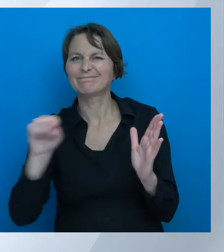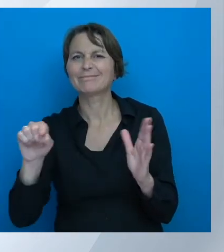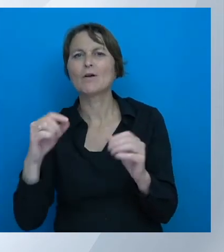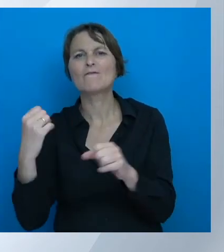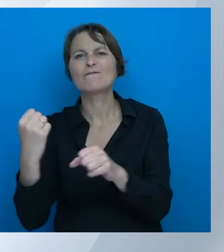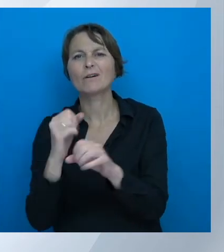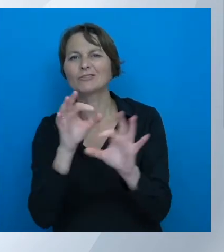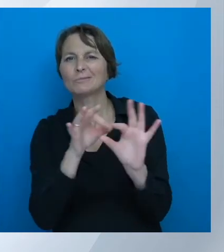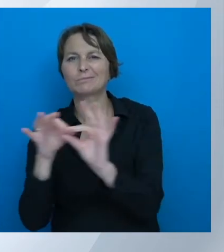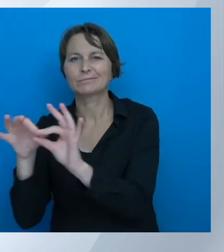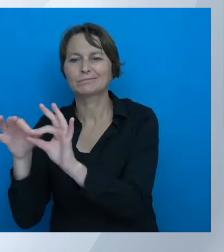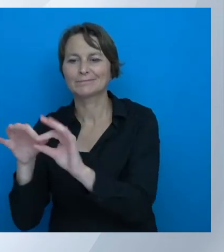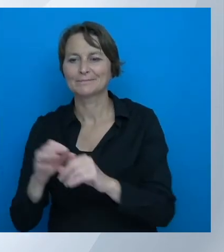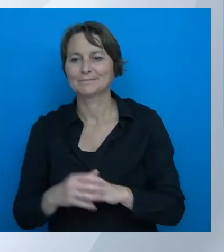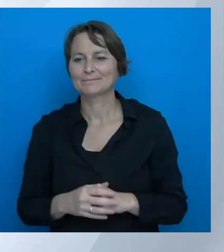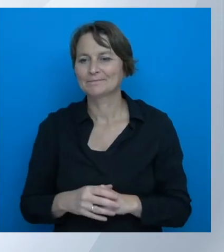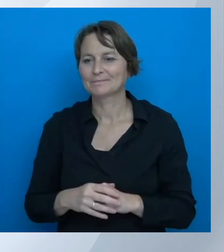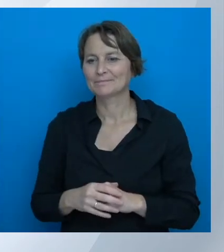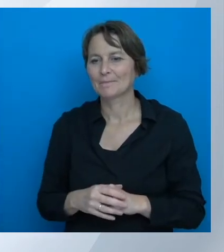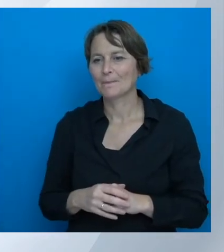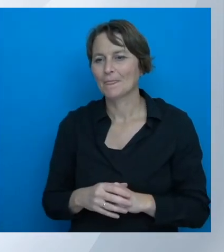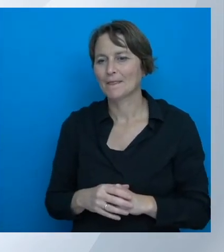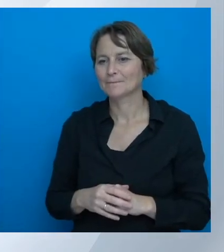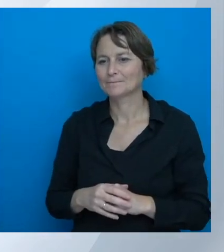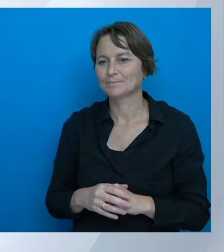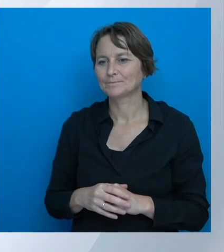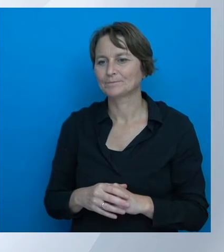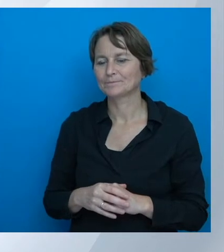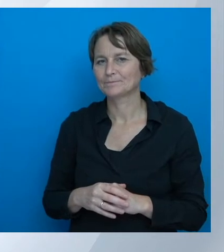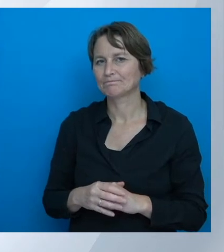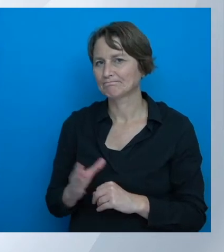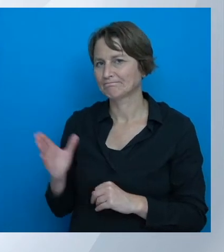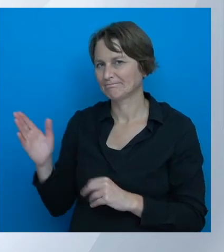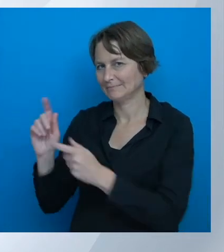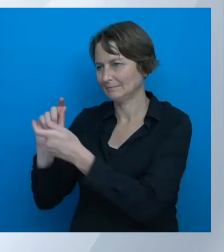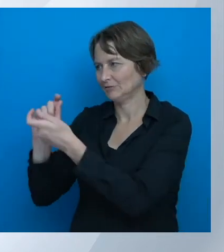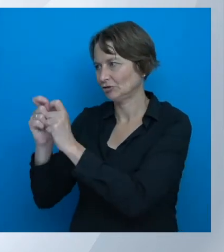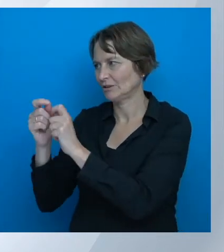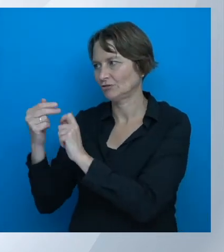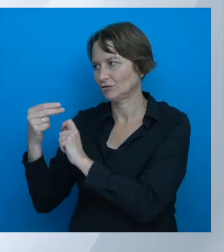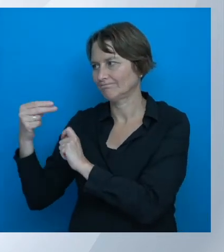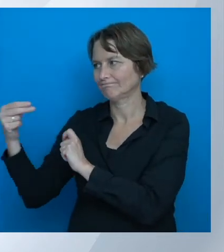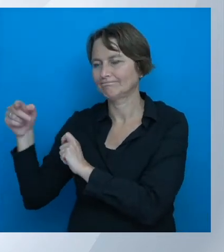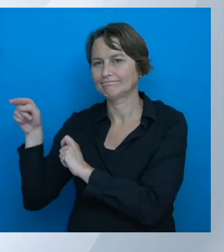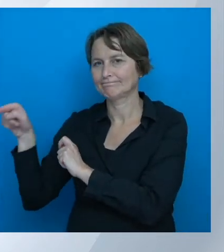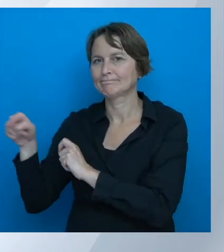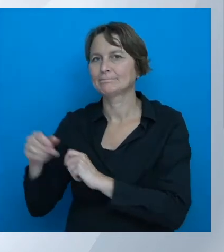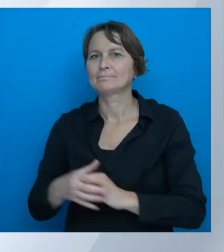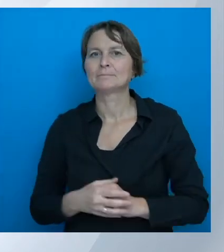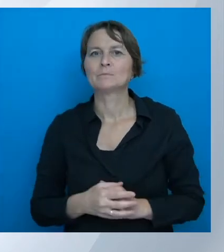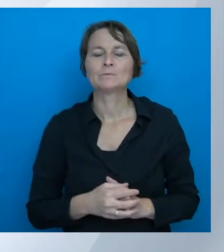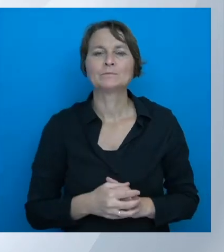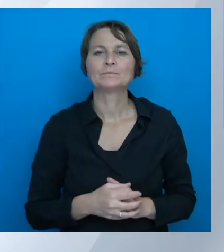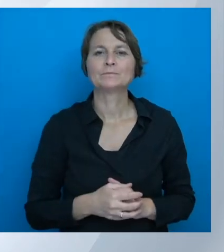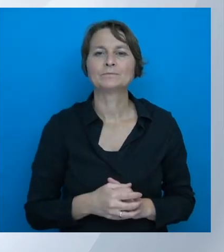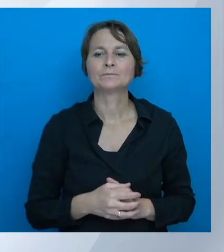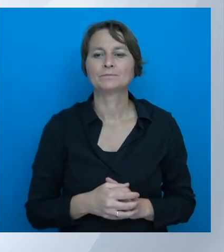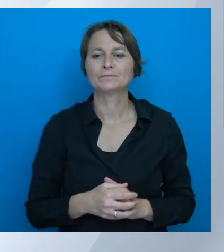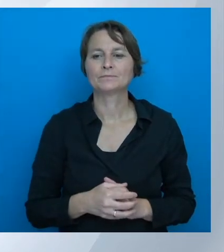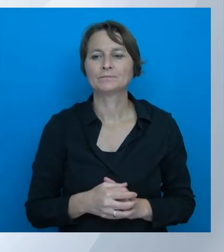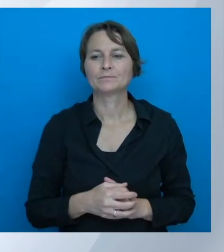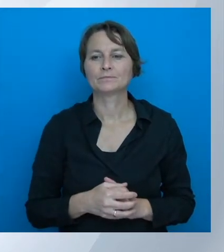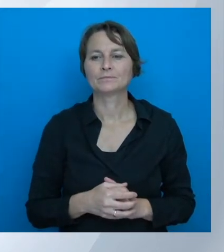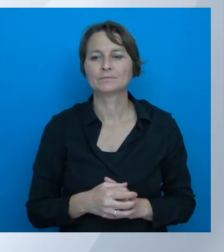that request, because that's what the rest of my app expects. So now the Azure function will get the data